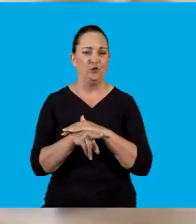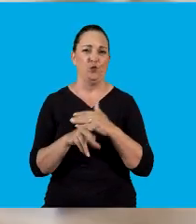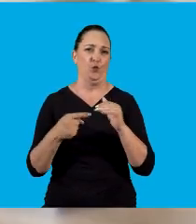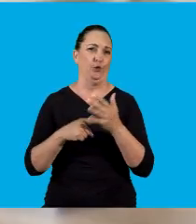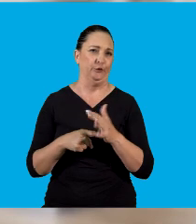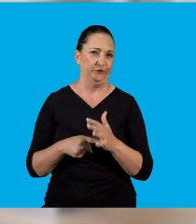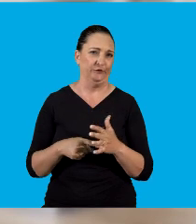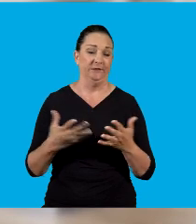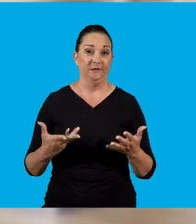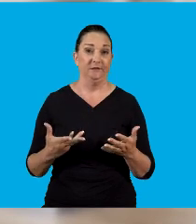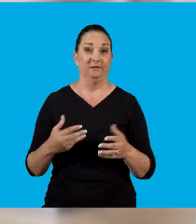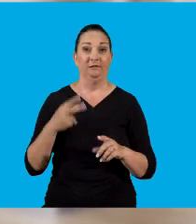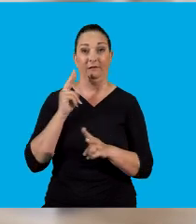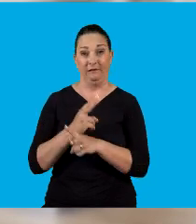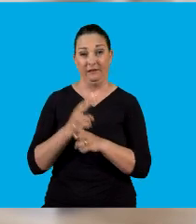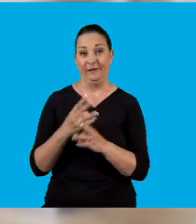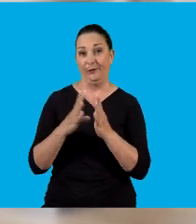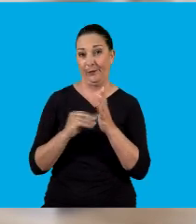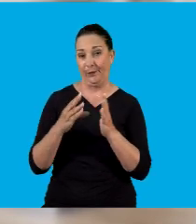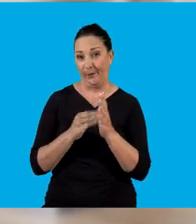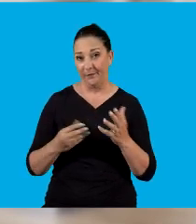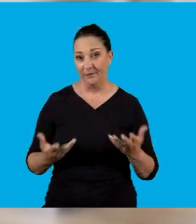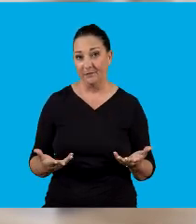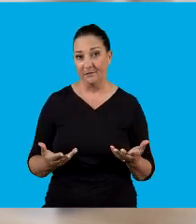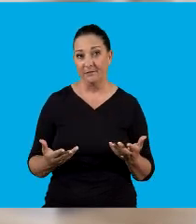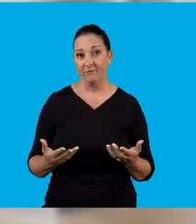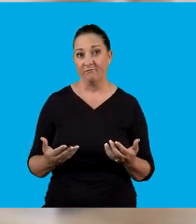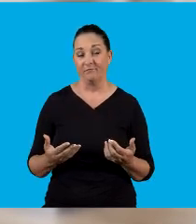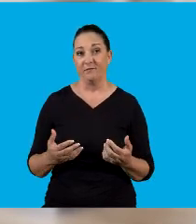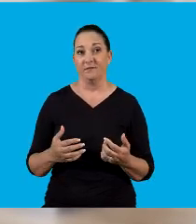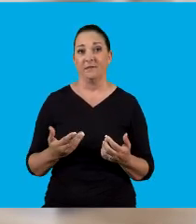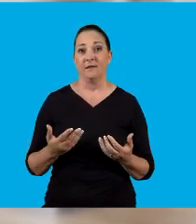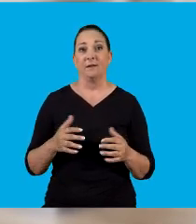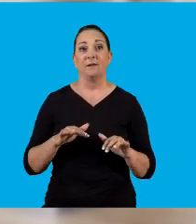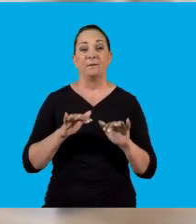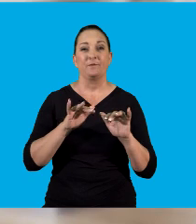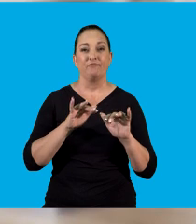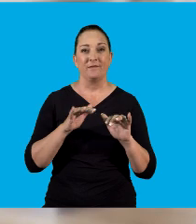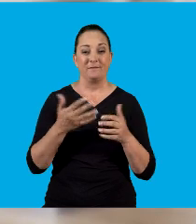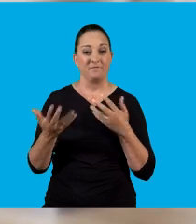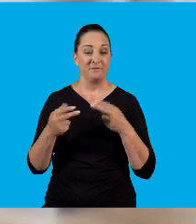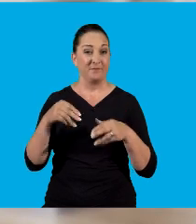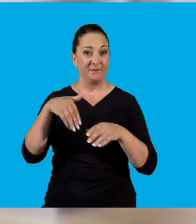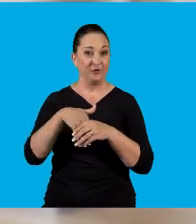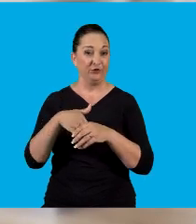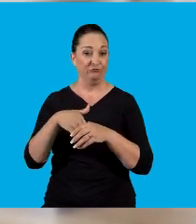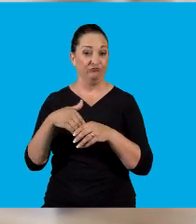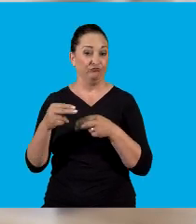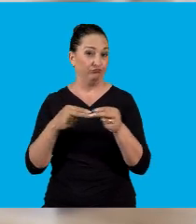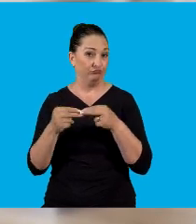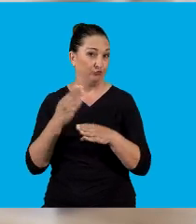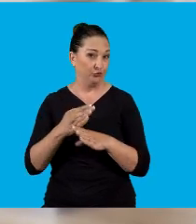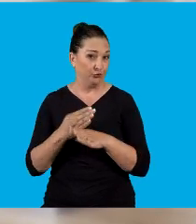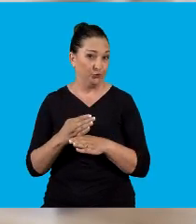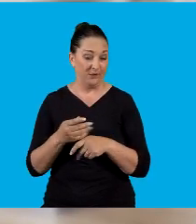reproduce videos or movies. What's going to happen? It simply means that people who are working in those particular shops that